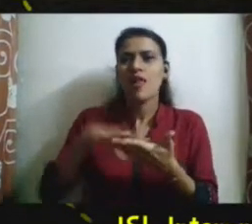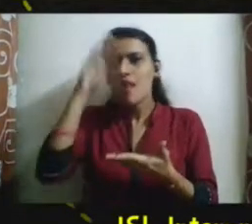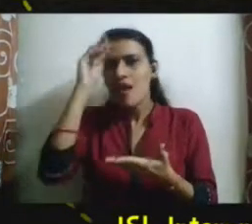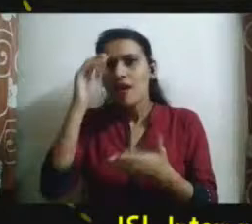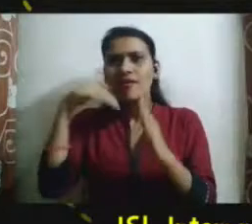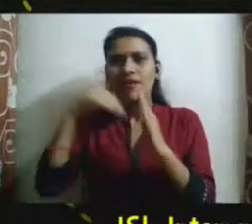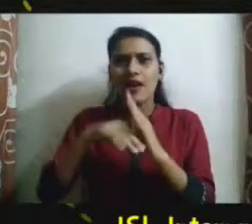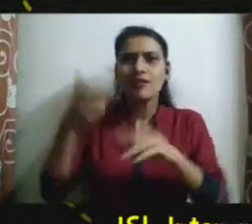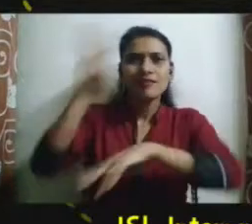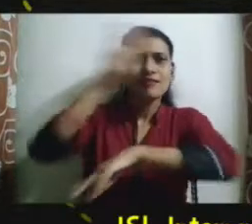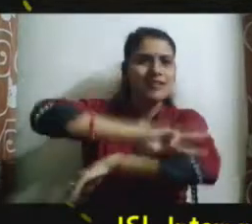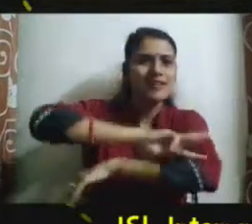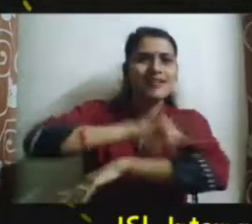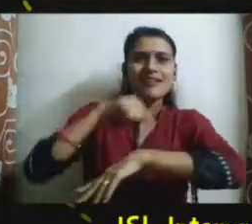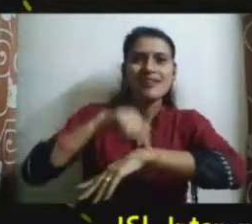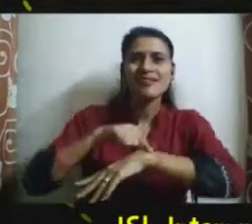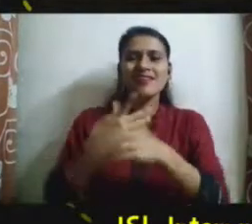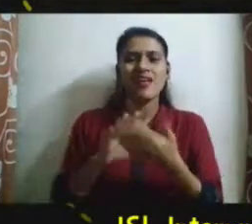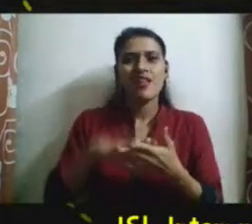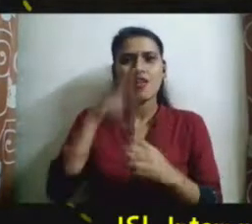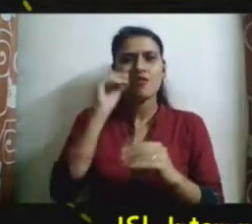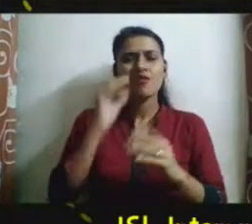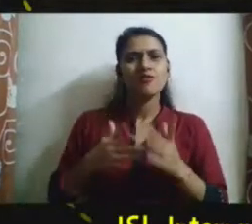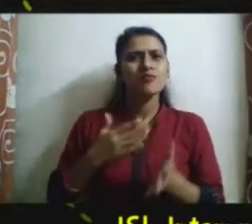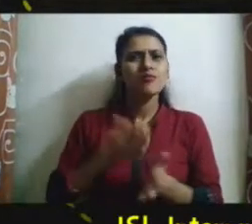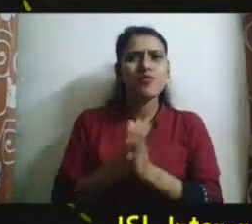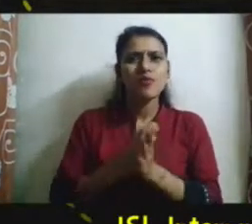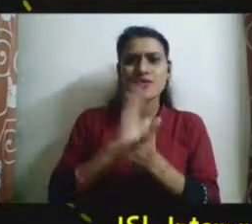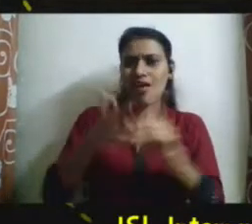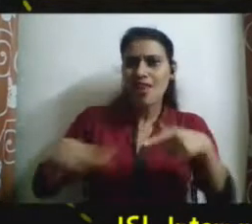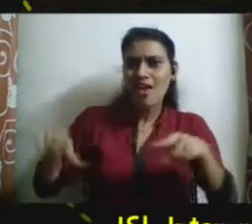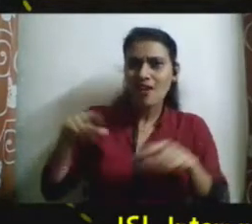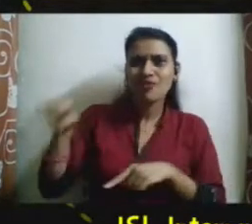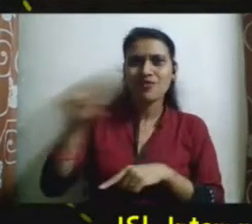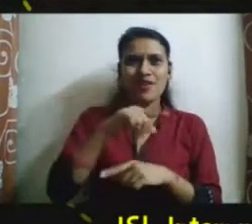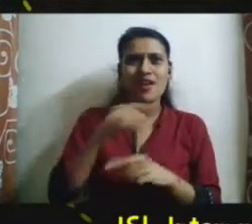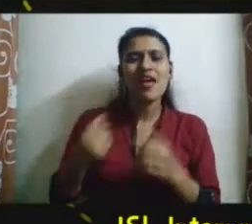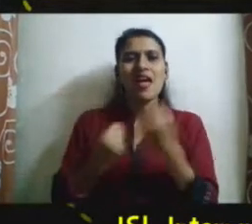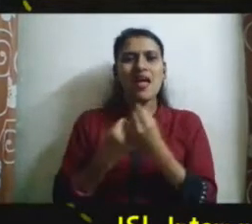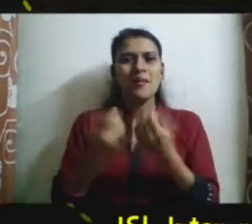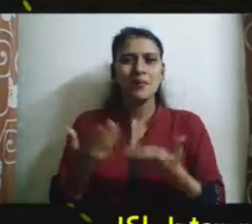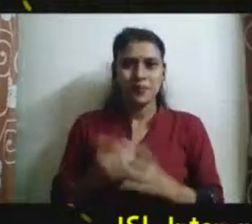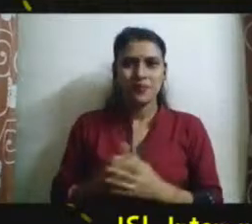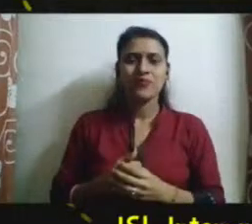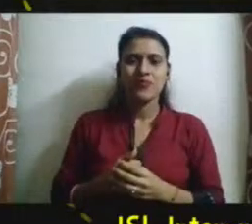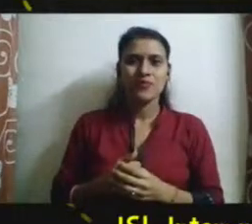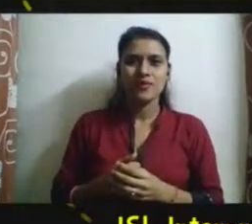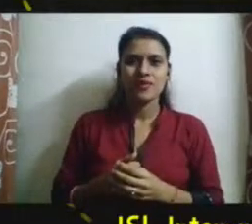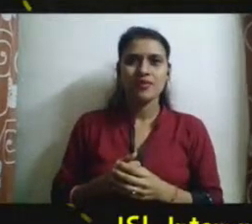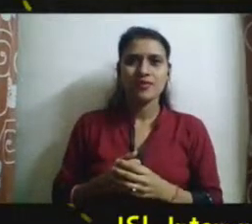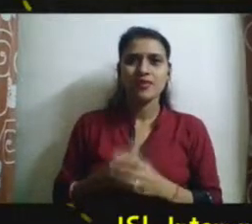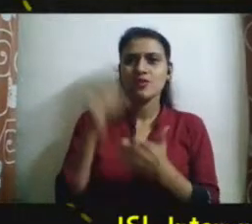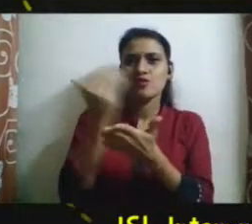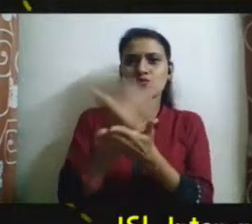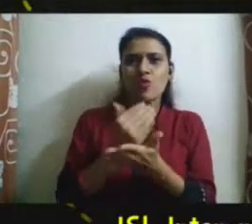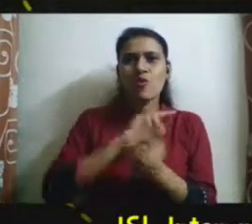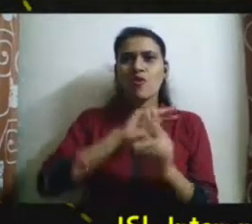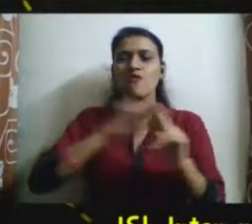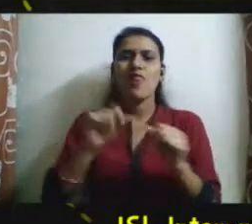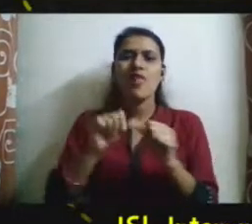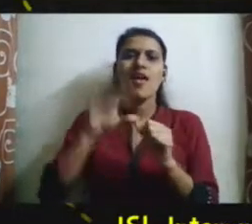these 3 days is from our wonderful ISL interpreters who've been helping us make sure that this conference is